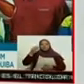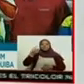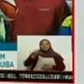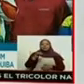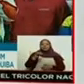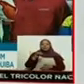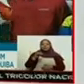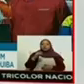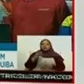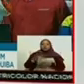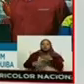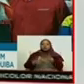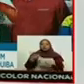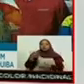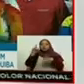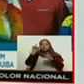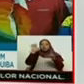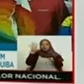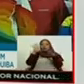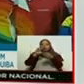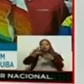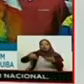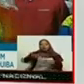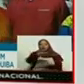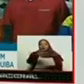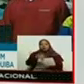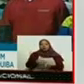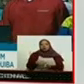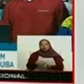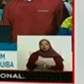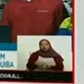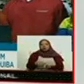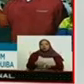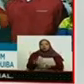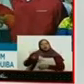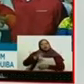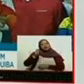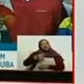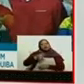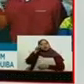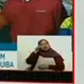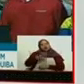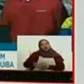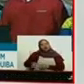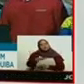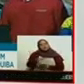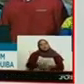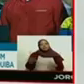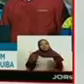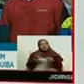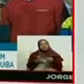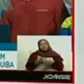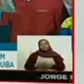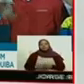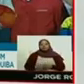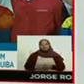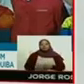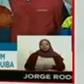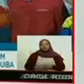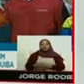on the horizon, and I think today's vote in Venezuela was a piece of this. And the sooner we have a pluripolar